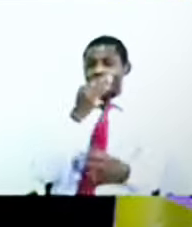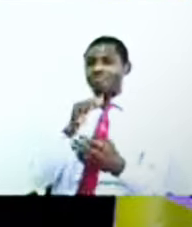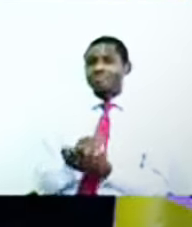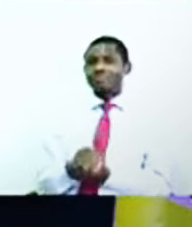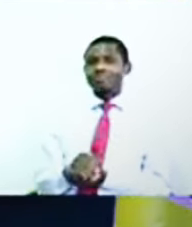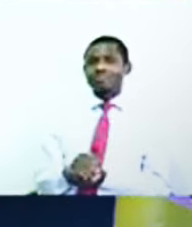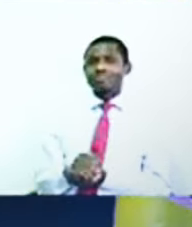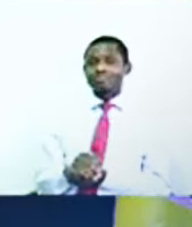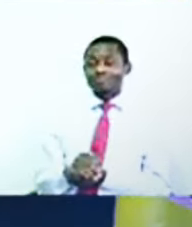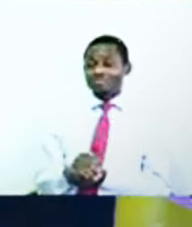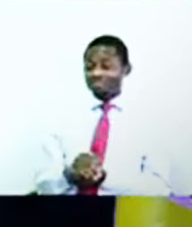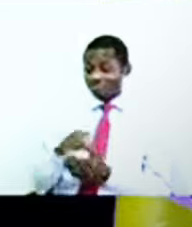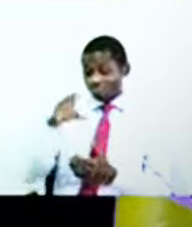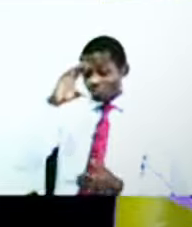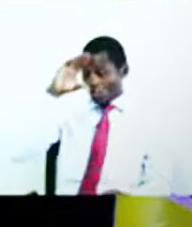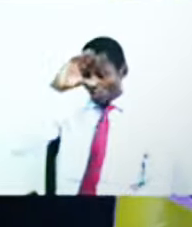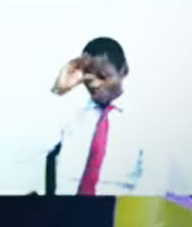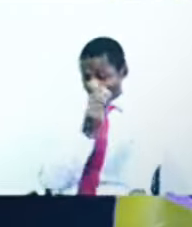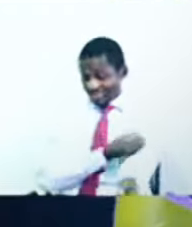Capital S.